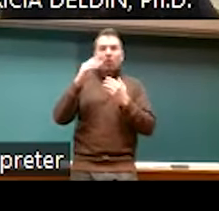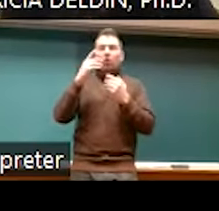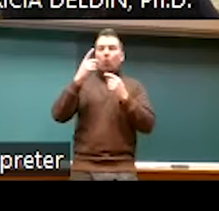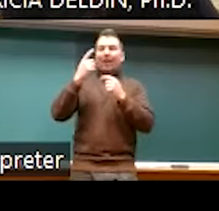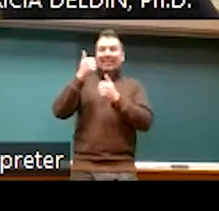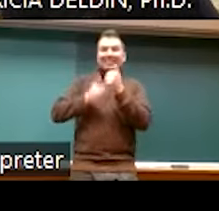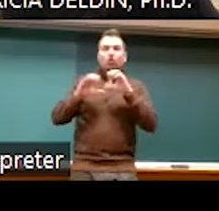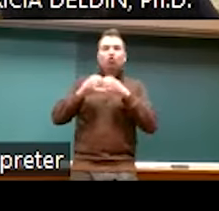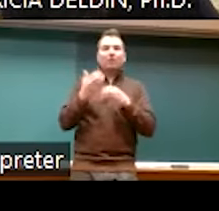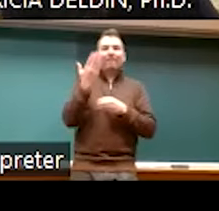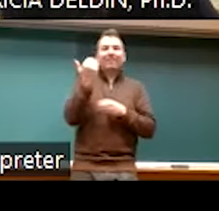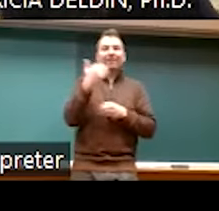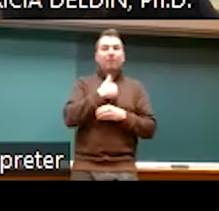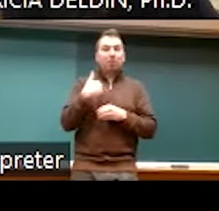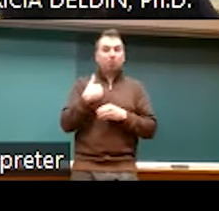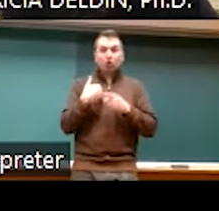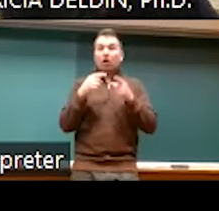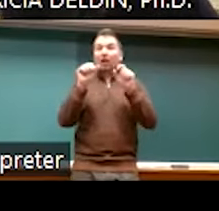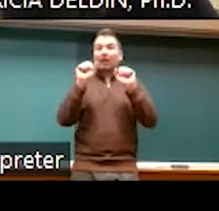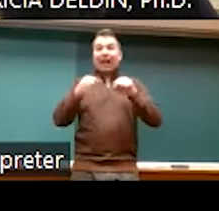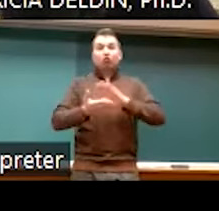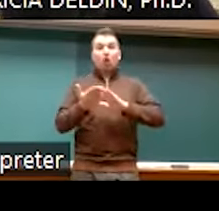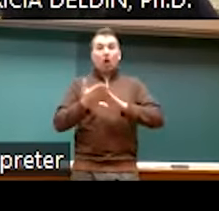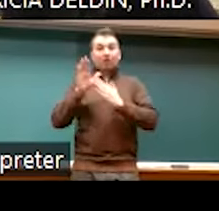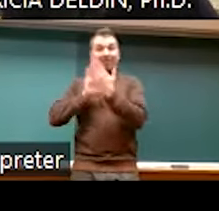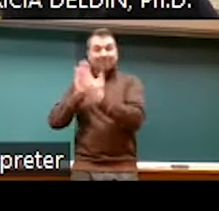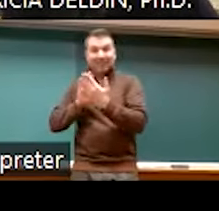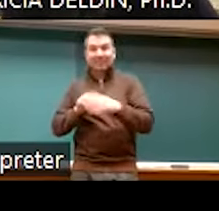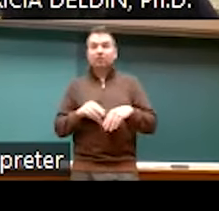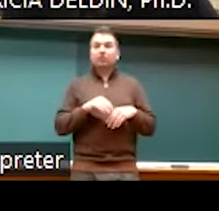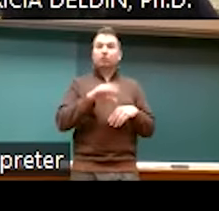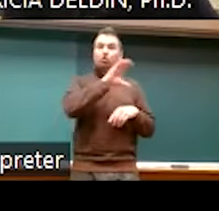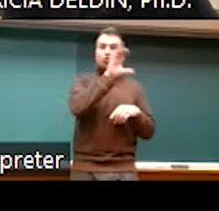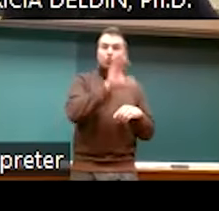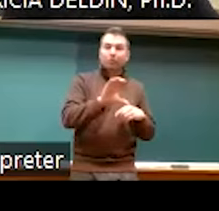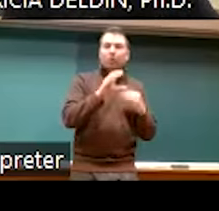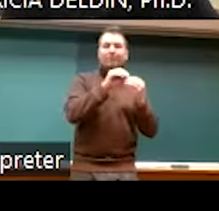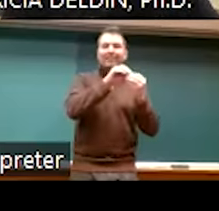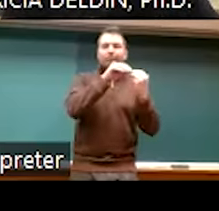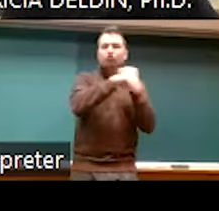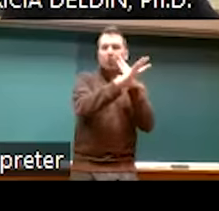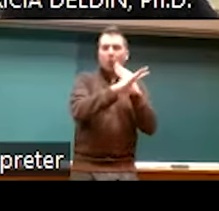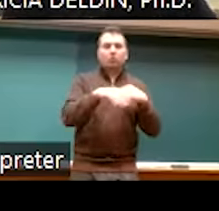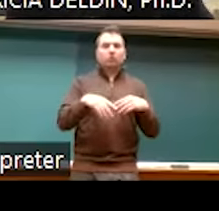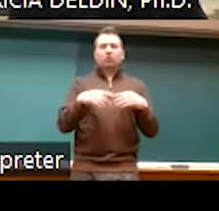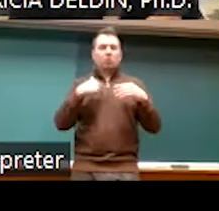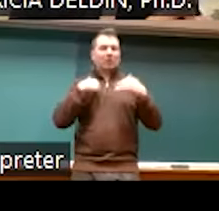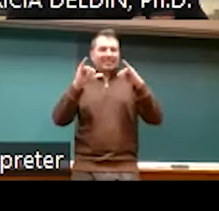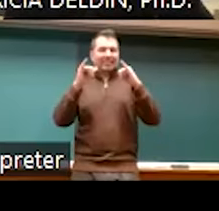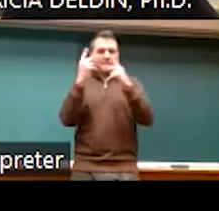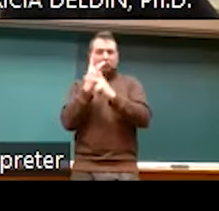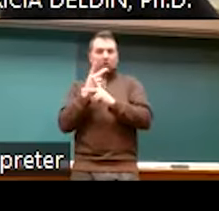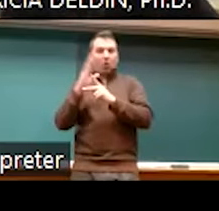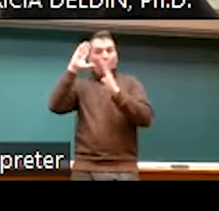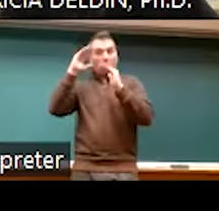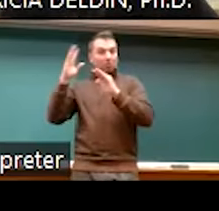We can run it virtually or in person, and eventually eliminating wait lists and availability issues, at least for